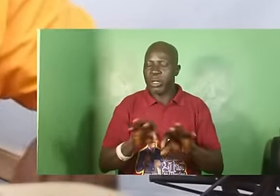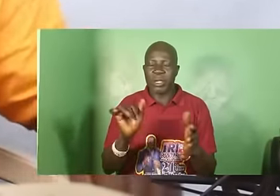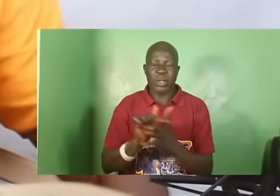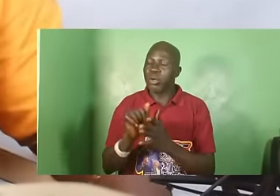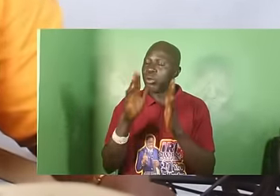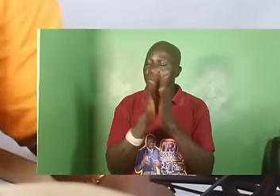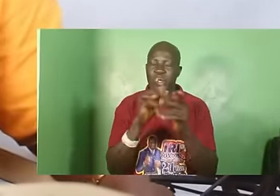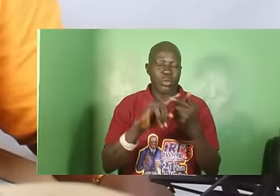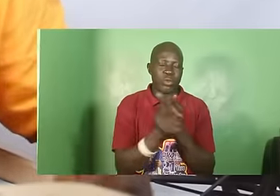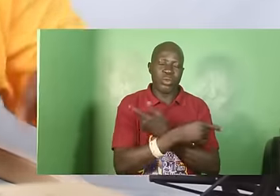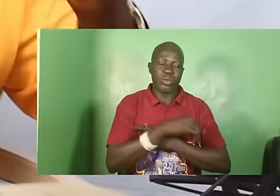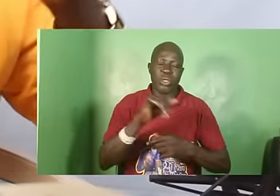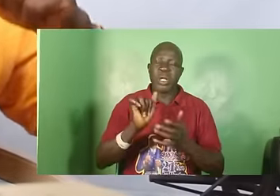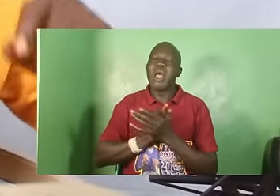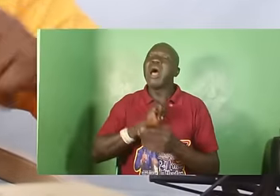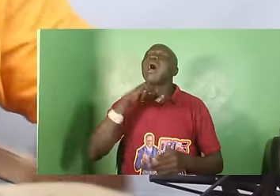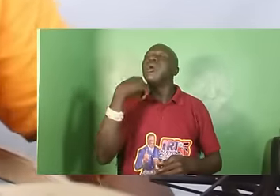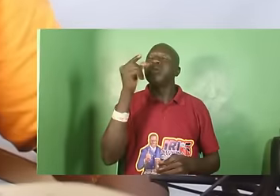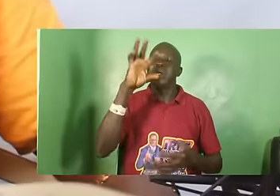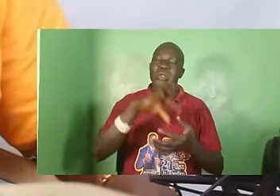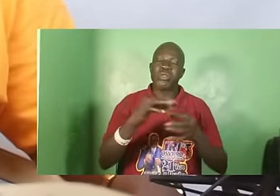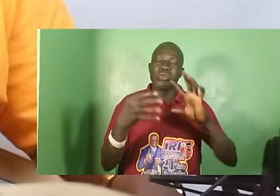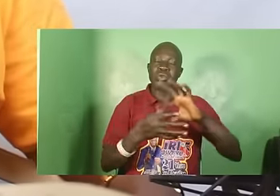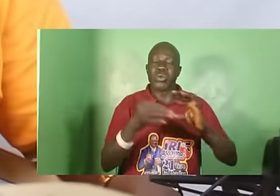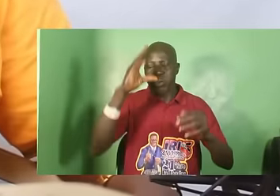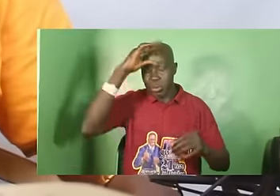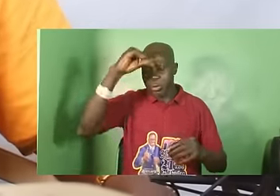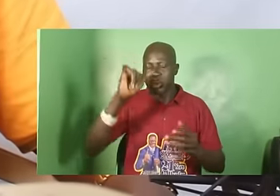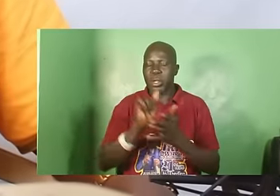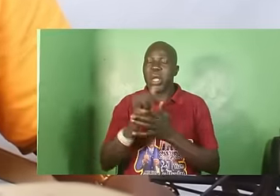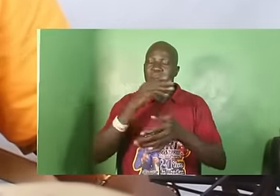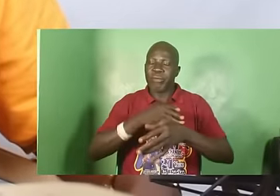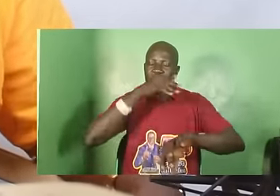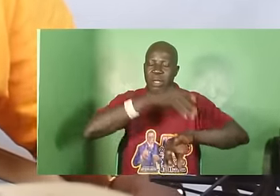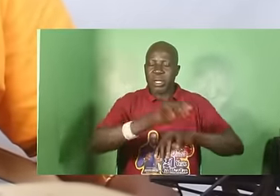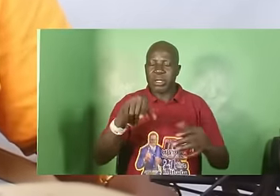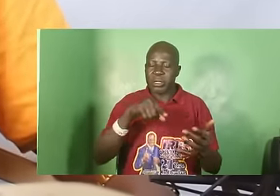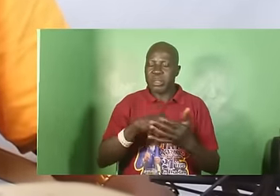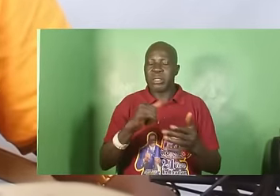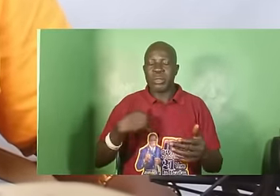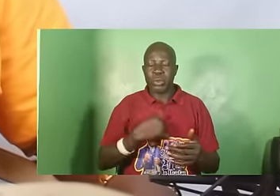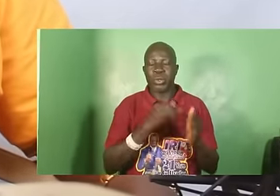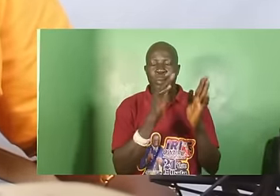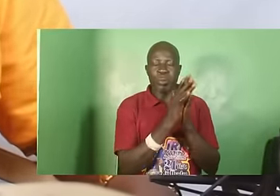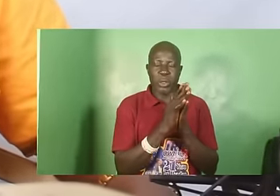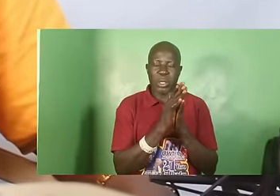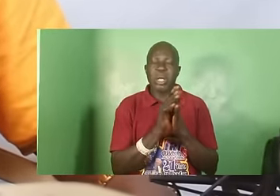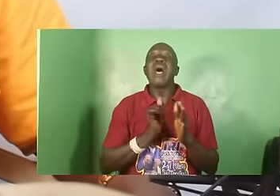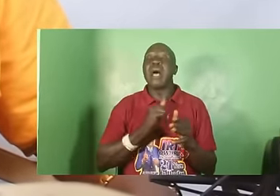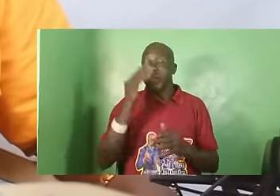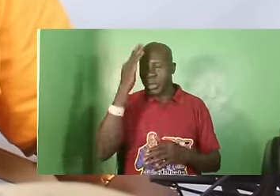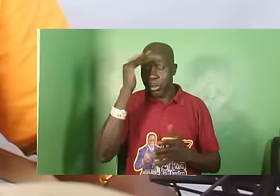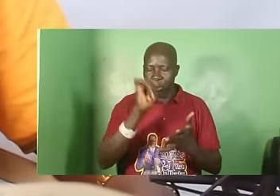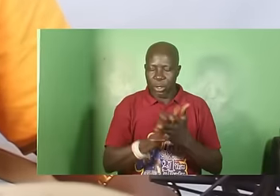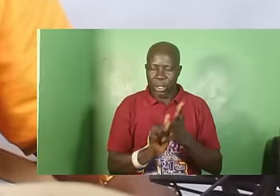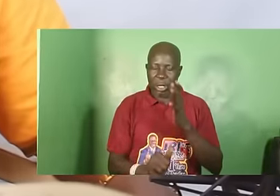important. That's what we pray on today. Ma so itara ko nkan fun. I'll tell you a man's story. Leye yi ni. After this. A de wa gbadura. We now pray. Mo de mo pe. And